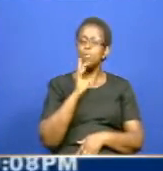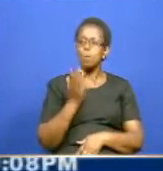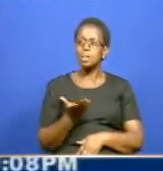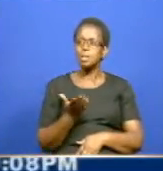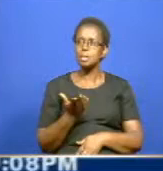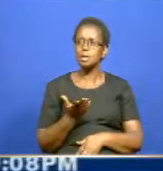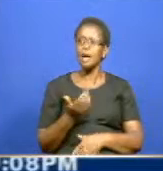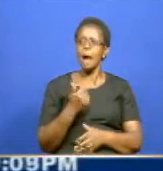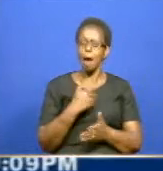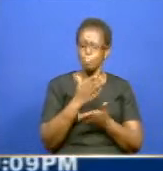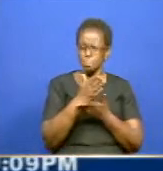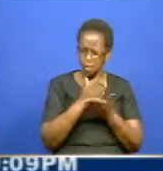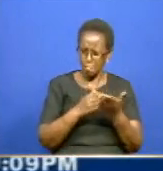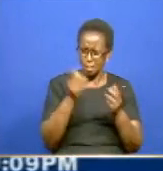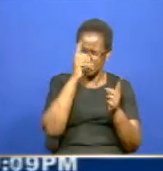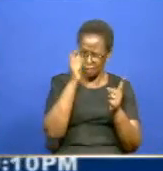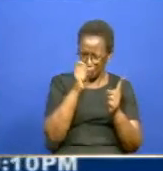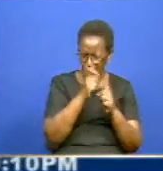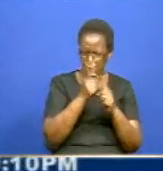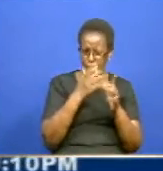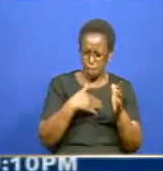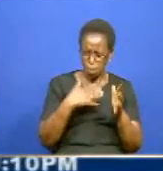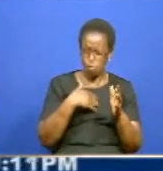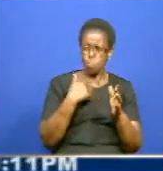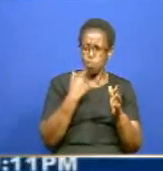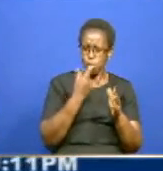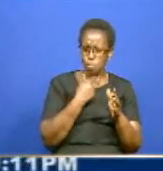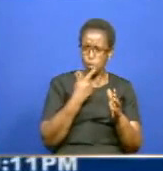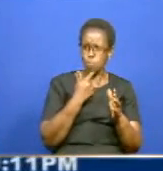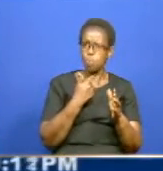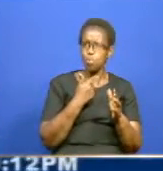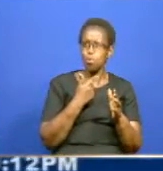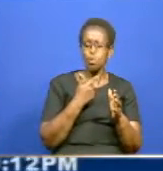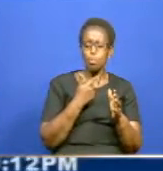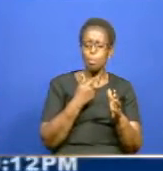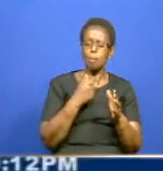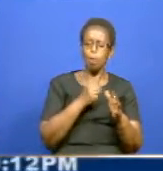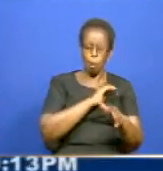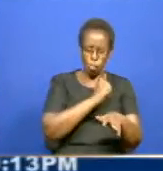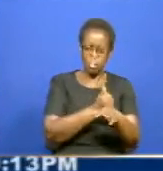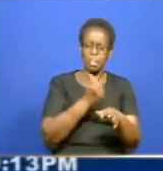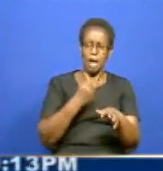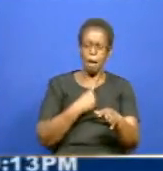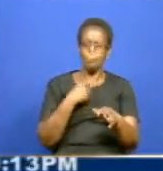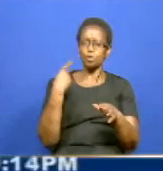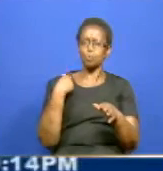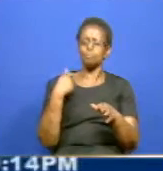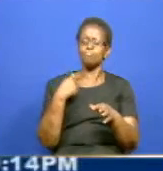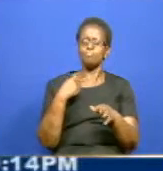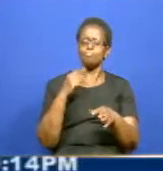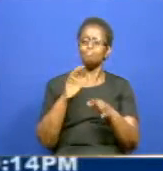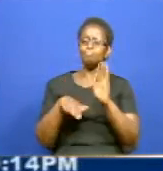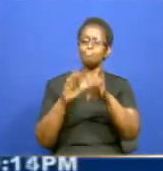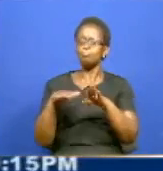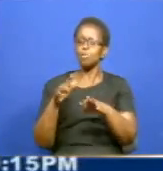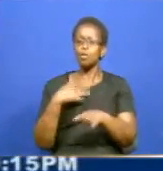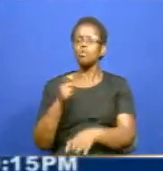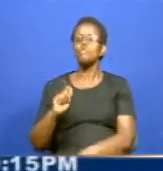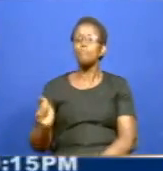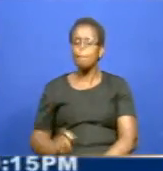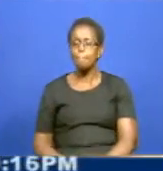certain tailors who are authorized to go and buy uniform. Mr. Speaker, sir, it now begs a big